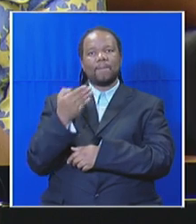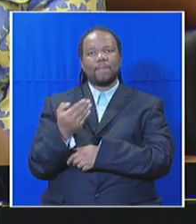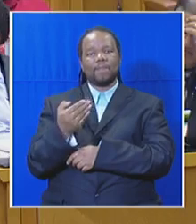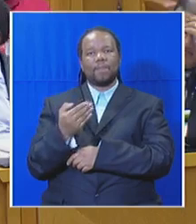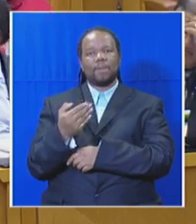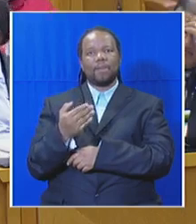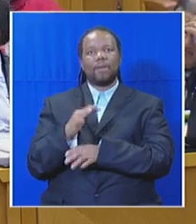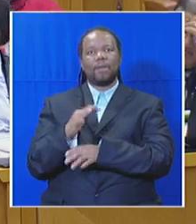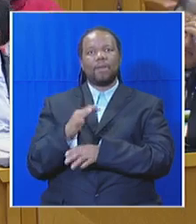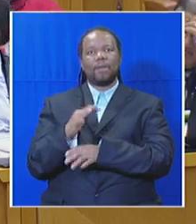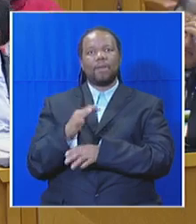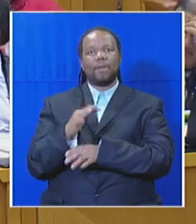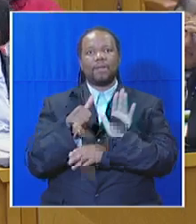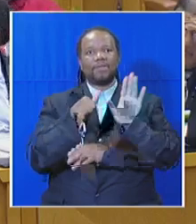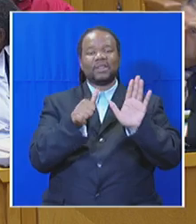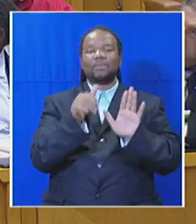even got 6%.